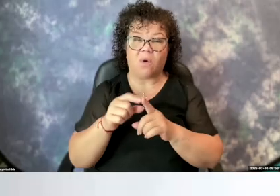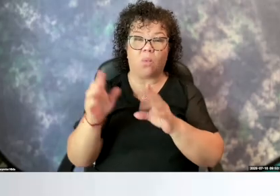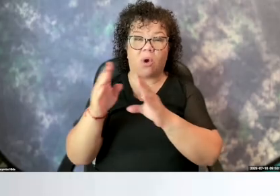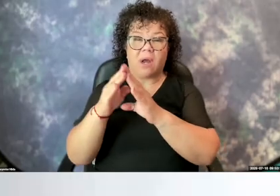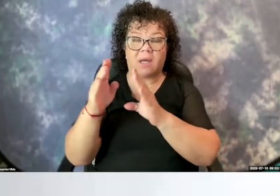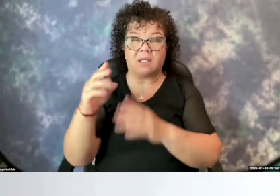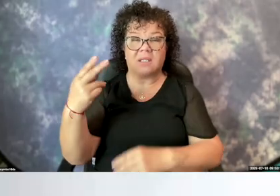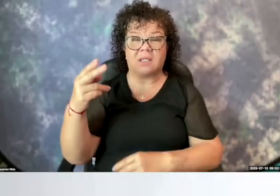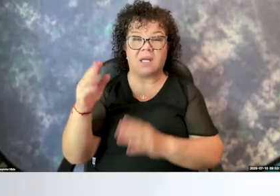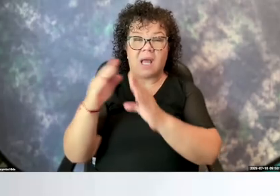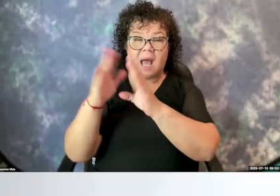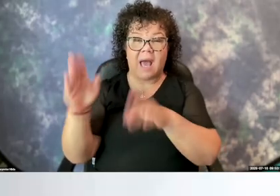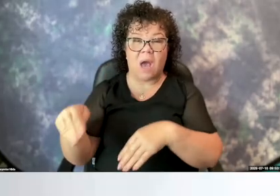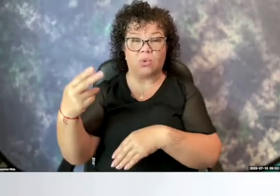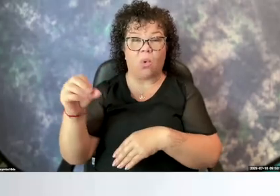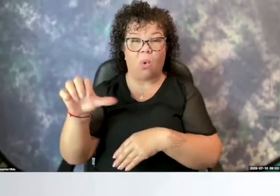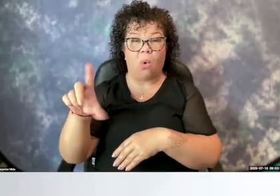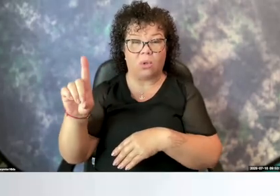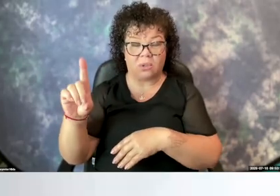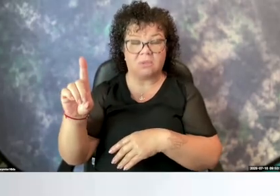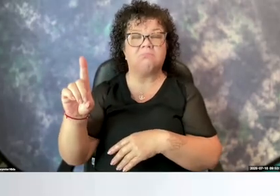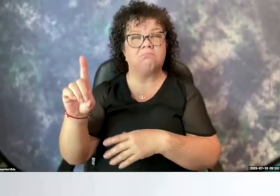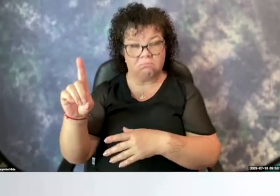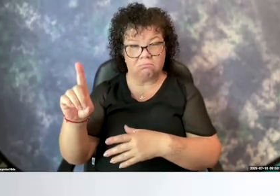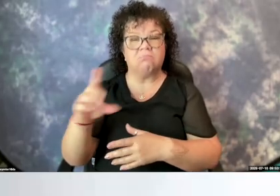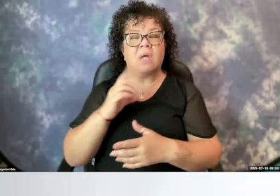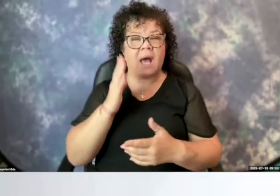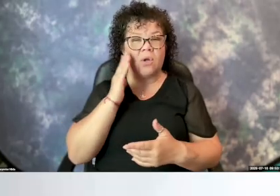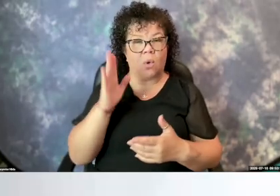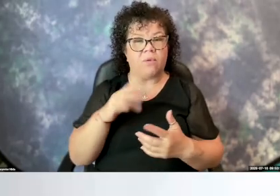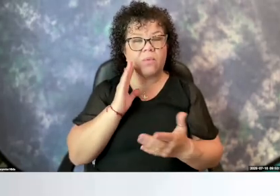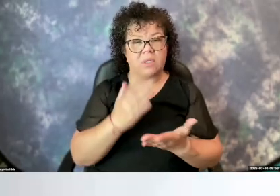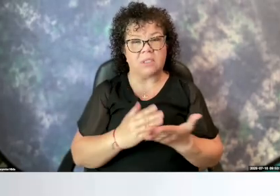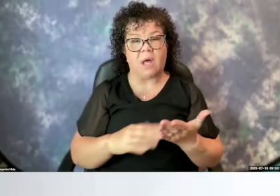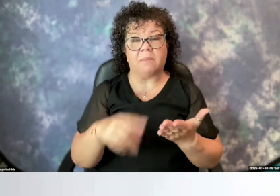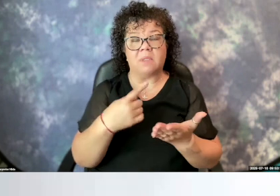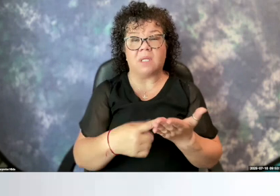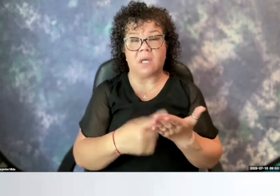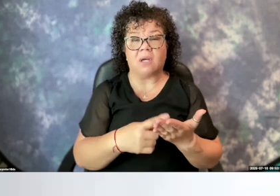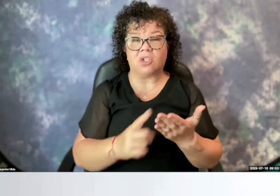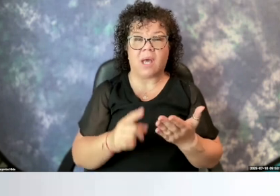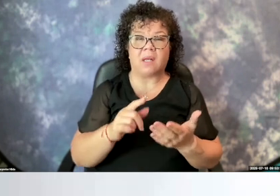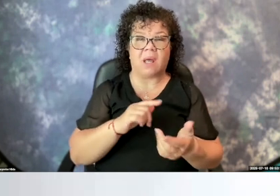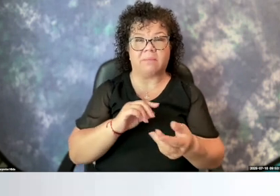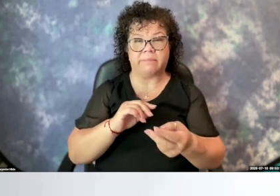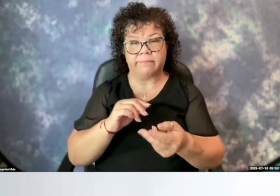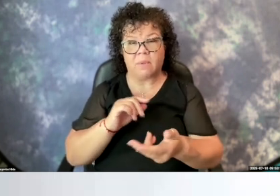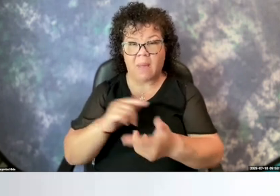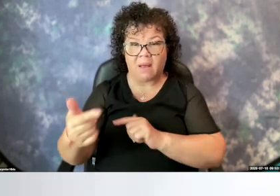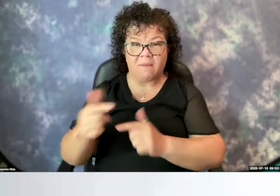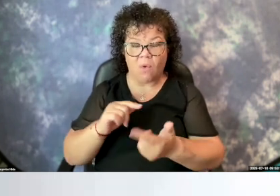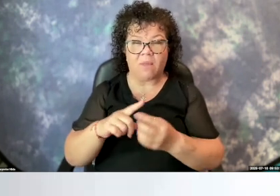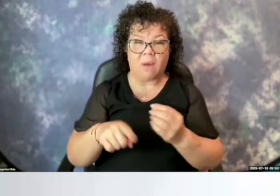we can all generally agree on. I'm so happy to see that. I know there had been some discussions and kind of back and forth